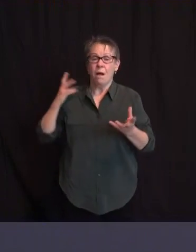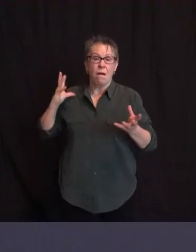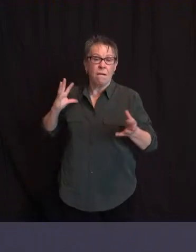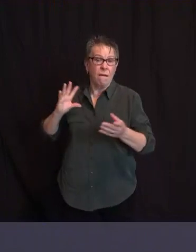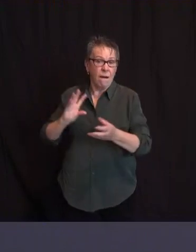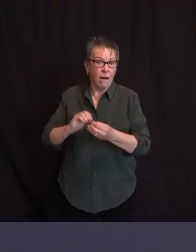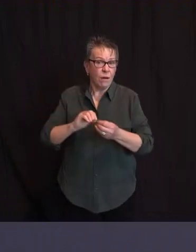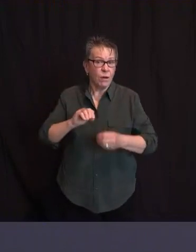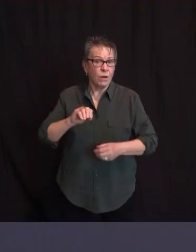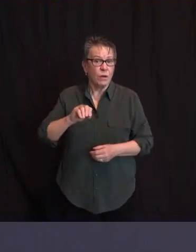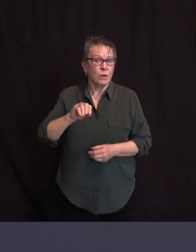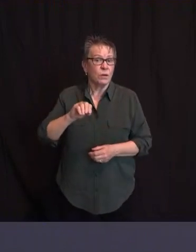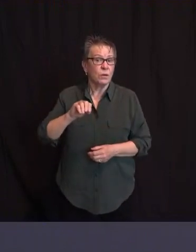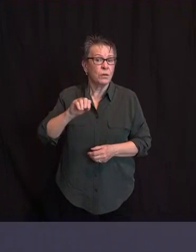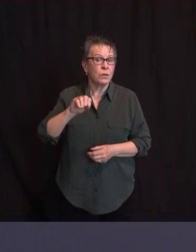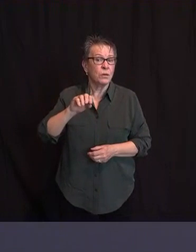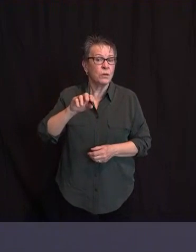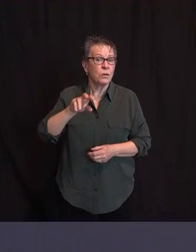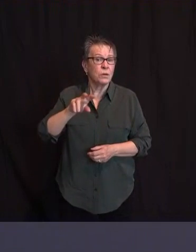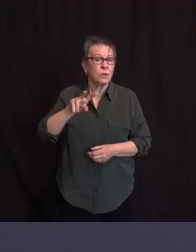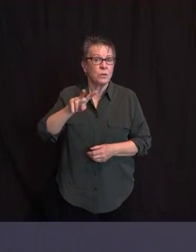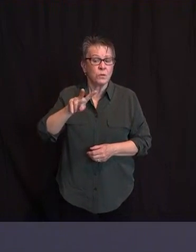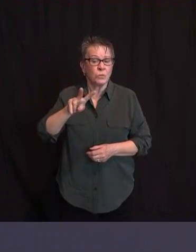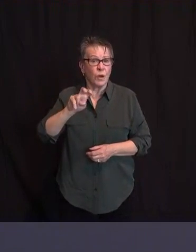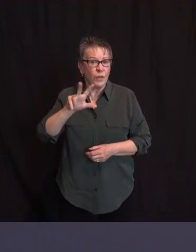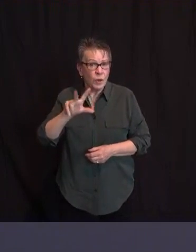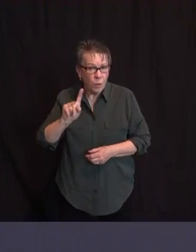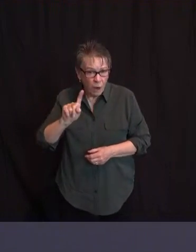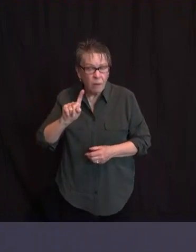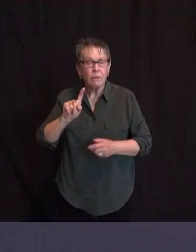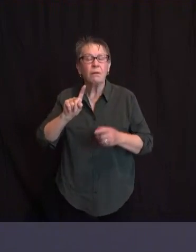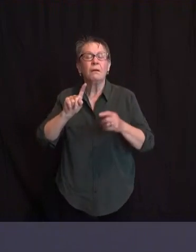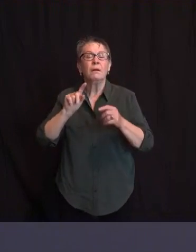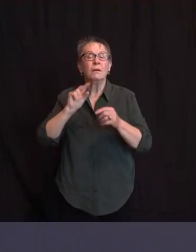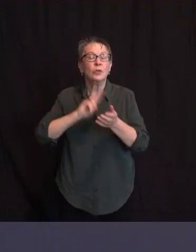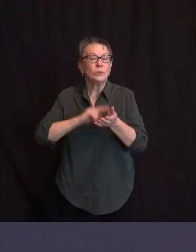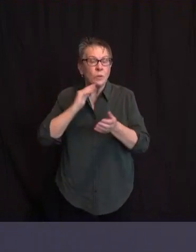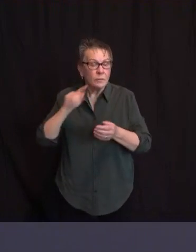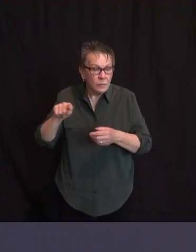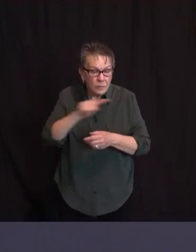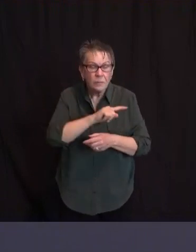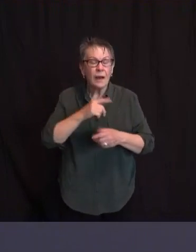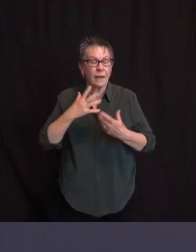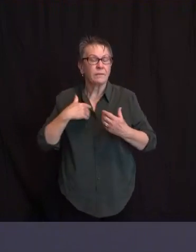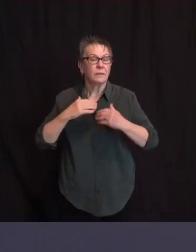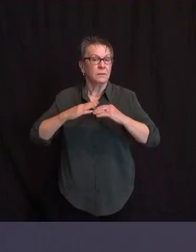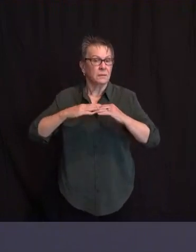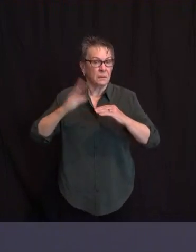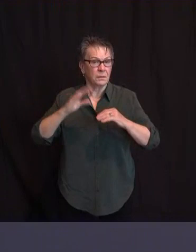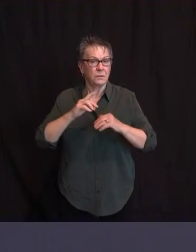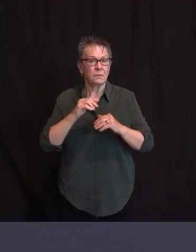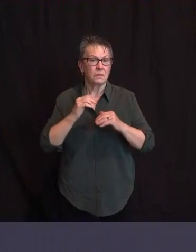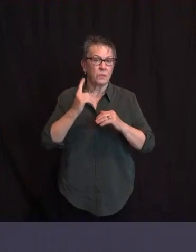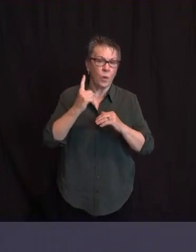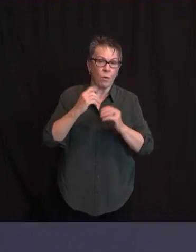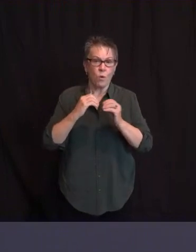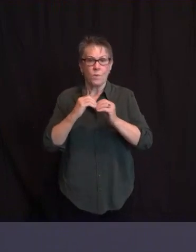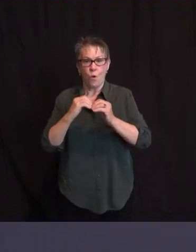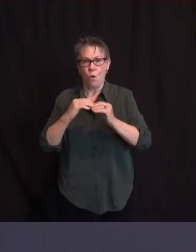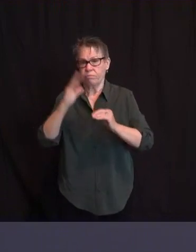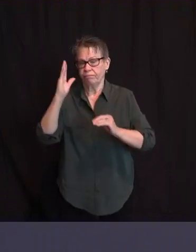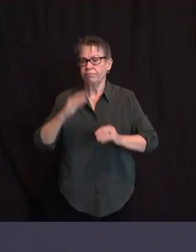case numbers include reports from 375 nursing facilities and approximately 200 assisted living